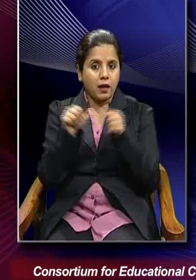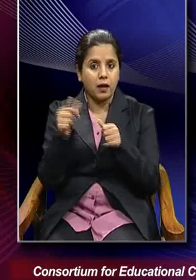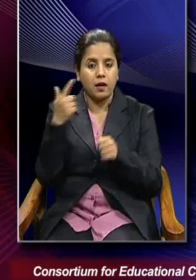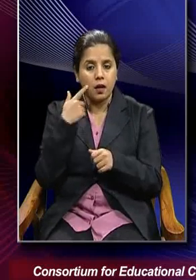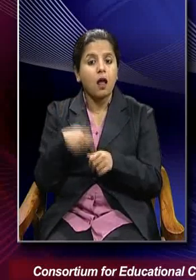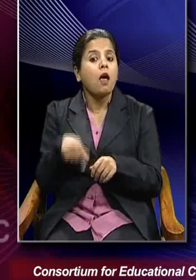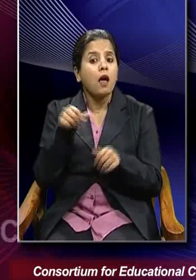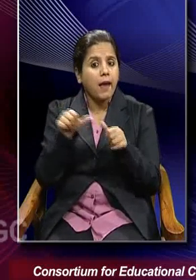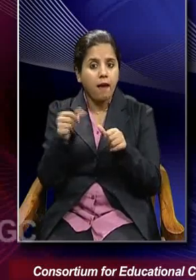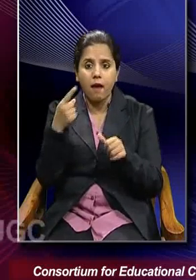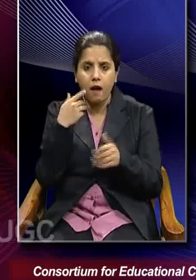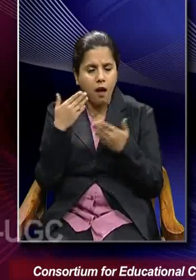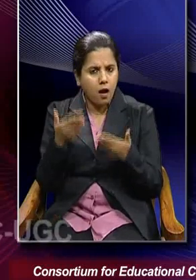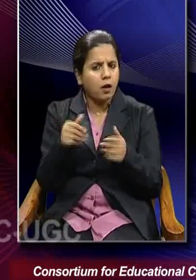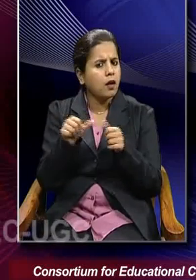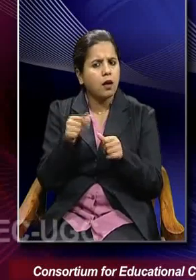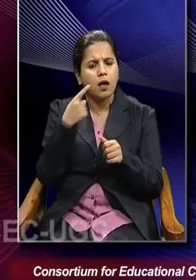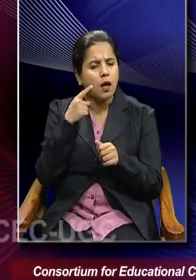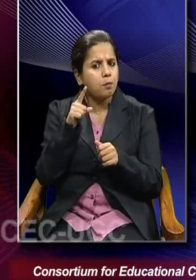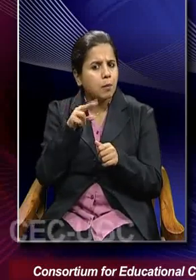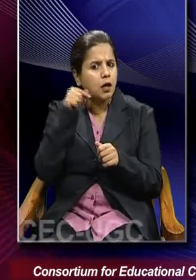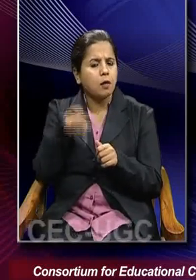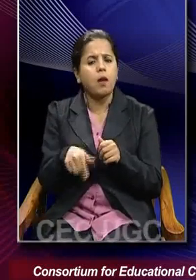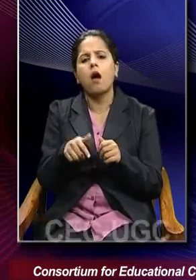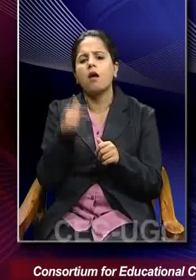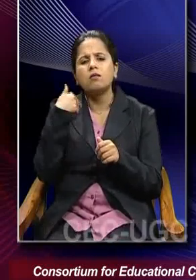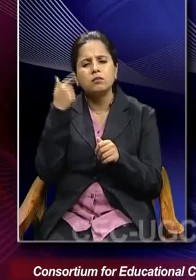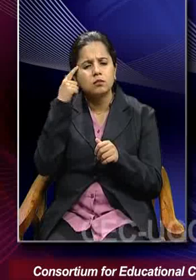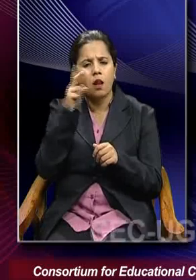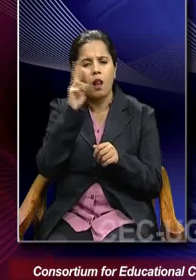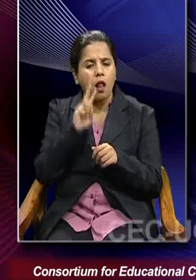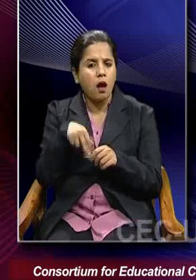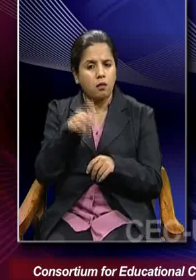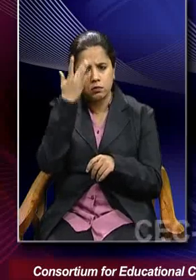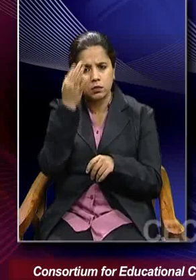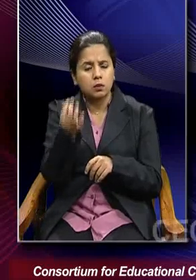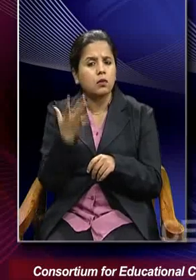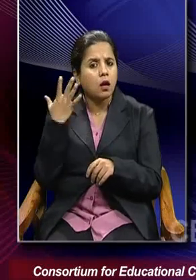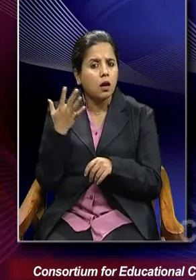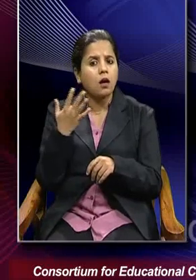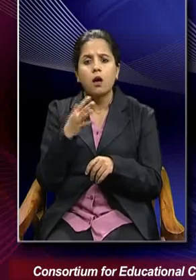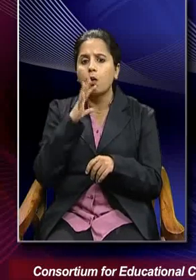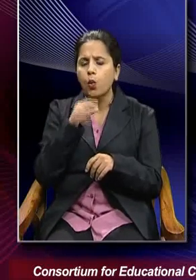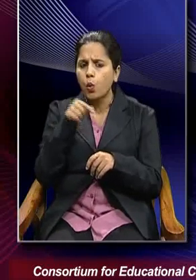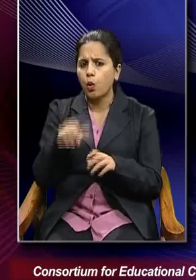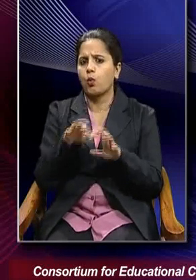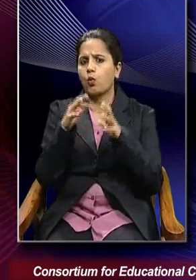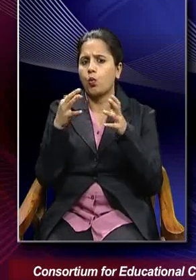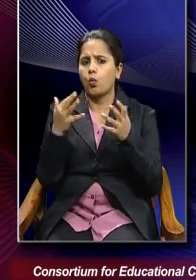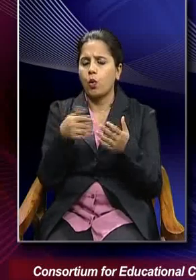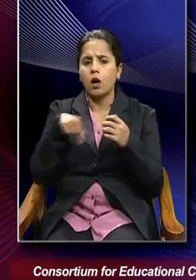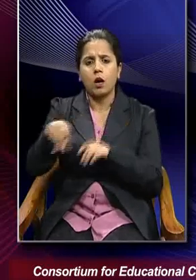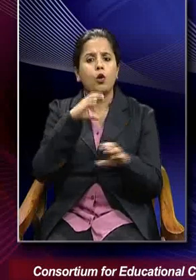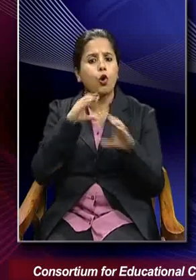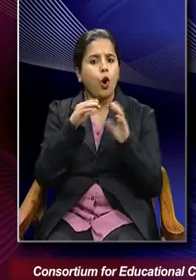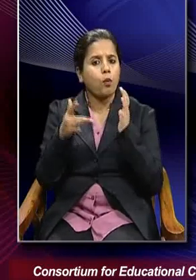artificial intelligence. Seen in this scenario, the World Telecommunication and Information Society Day in